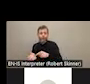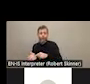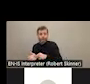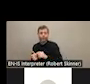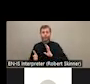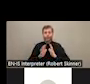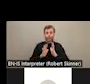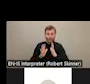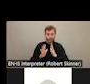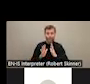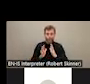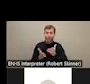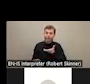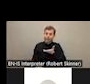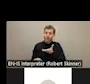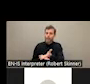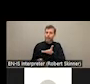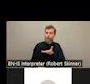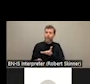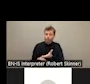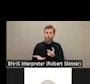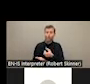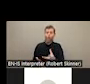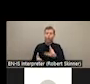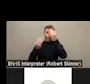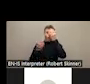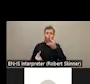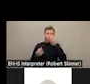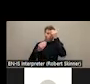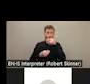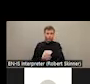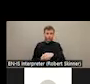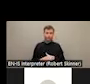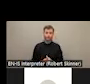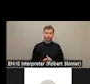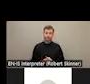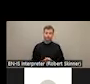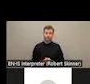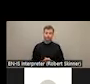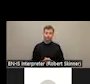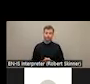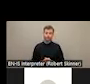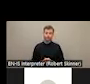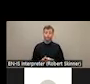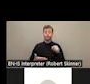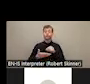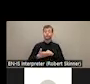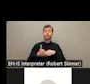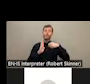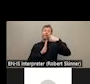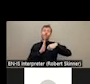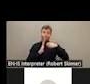also be able to study independently. The same material were given to children